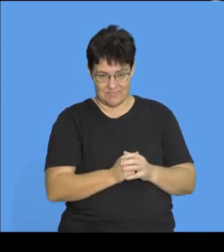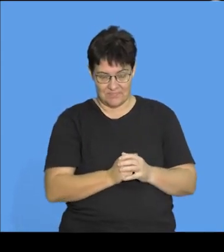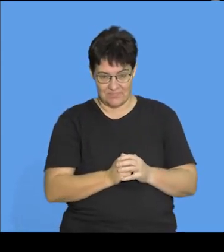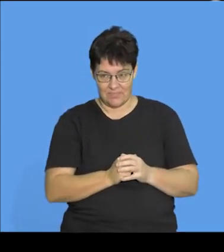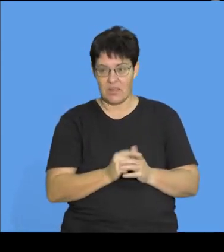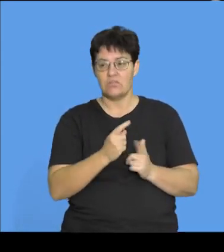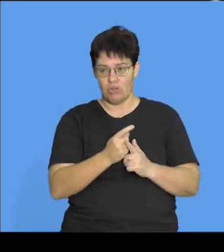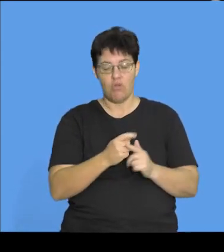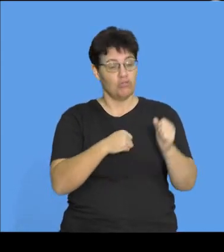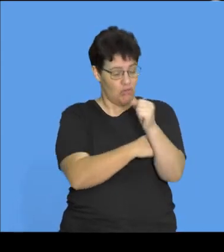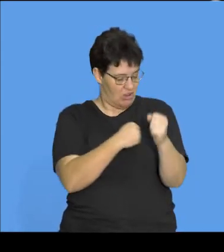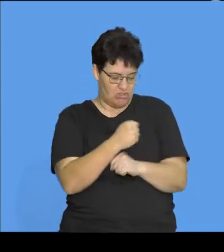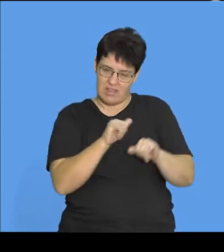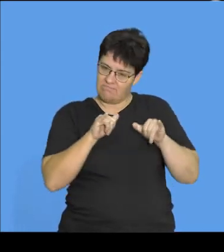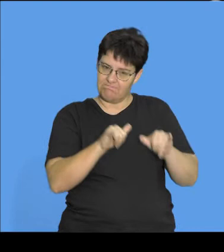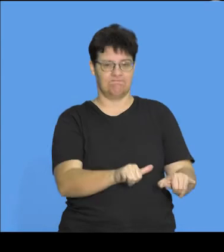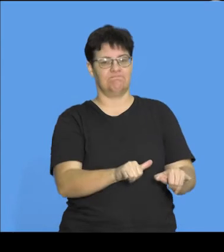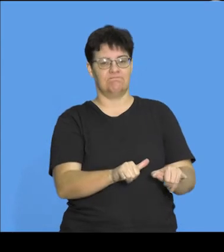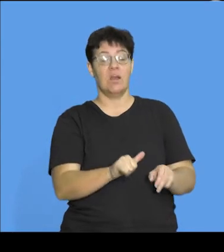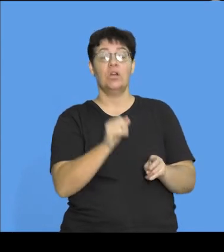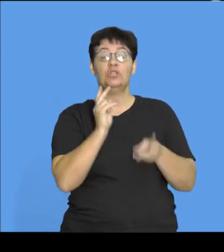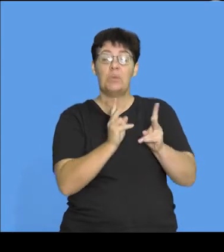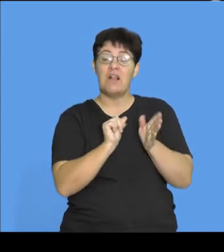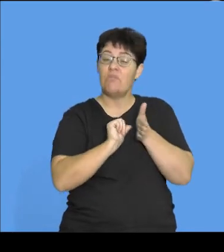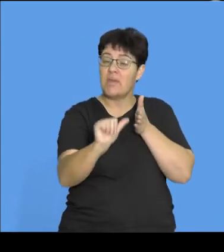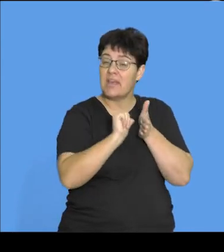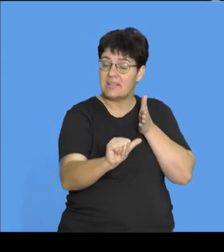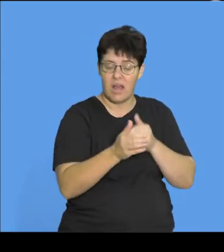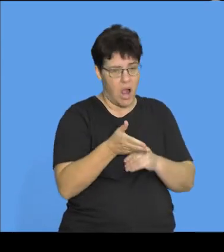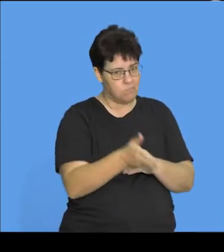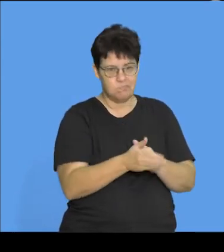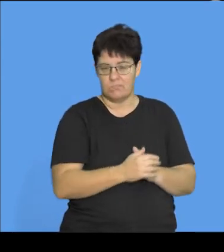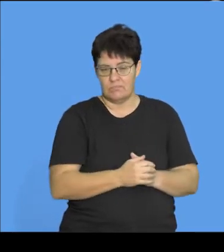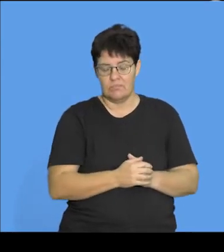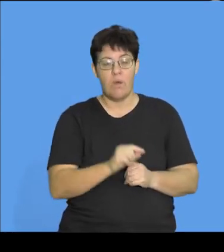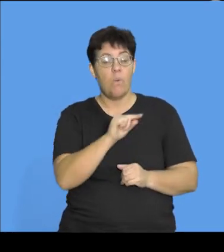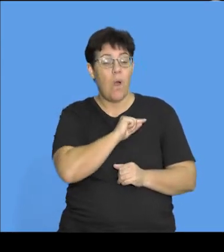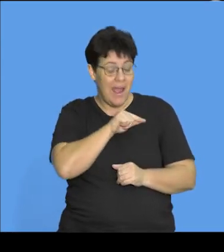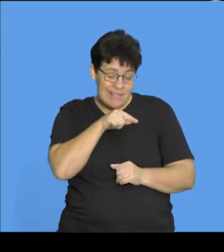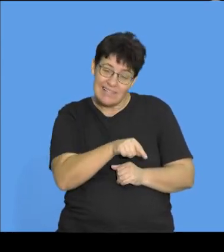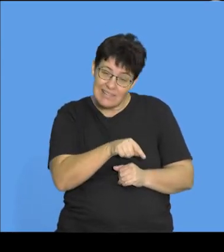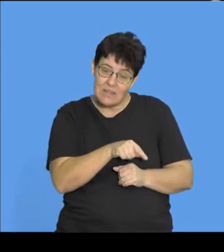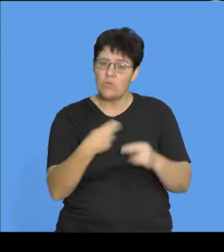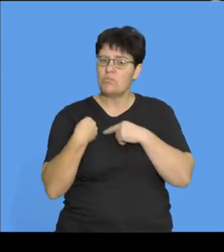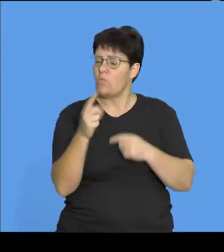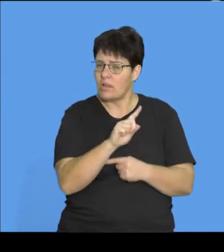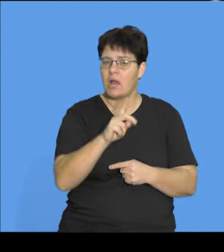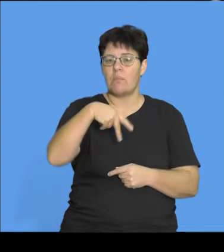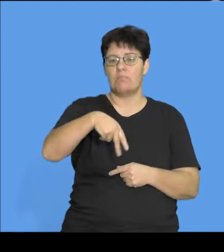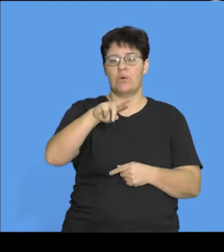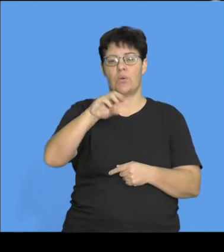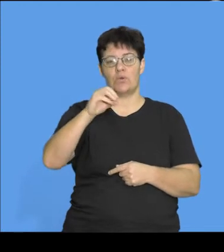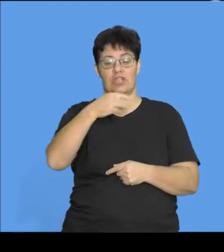maintains its structure for the next 12 weeks, because the corpus luteum is responsible for the production of progesterone, and that